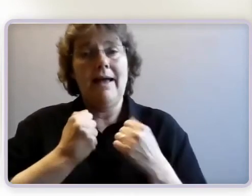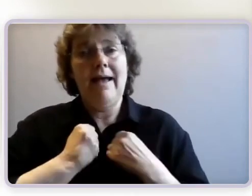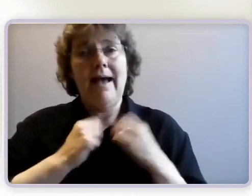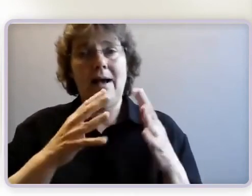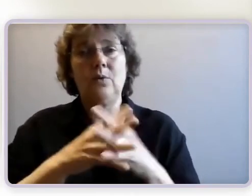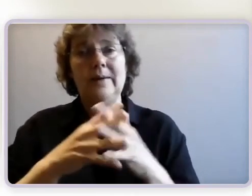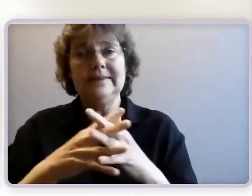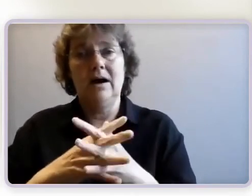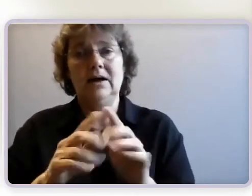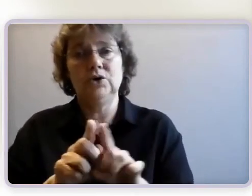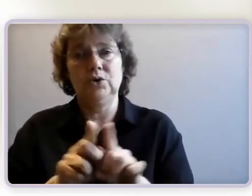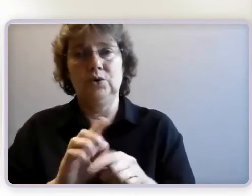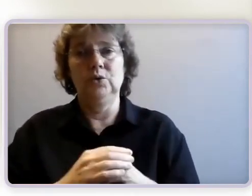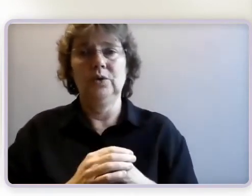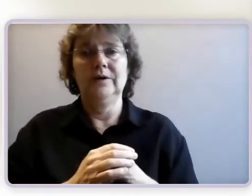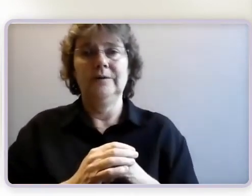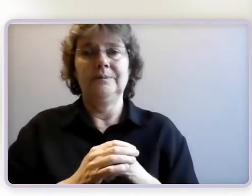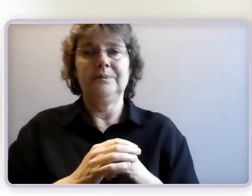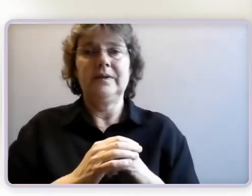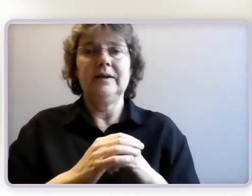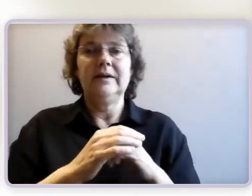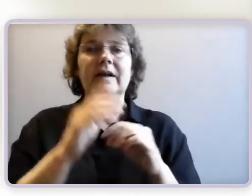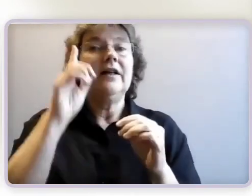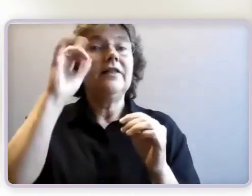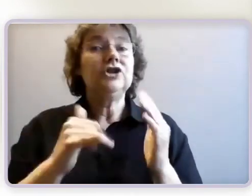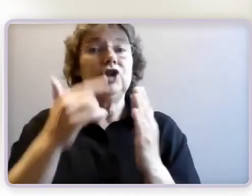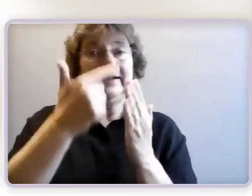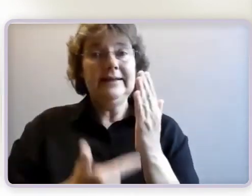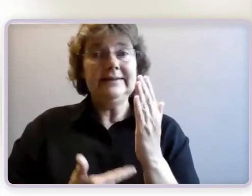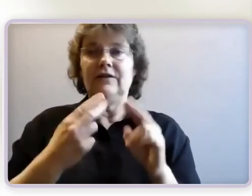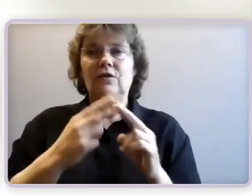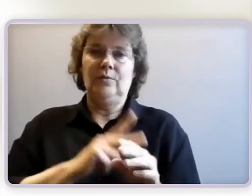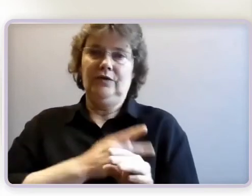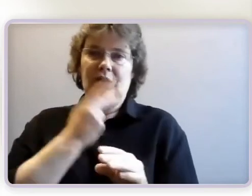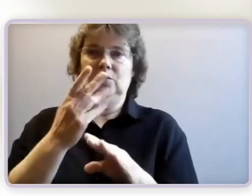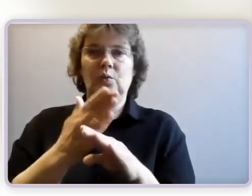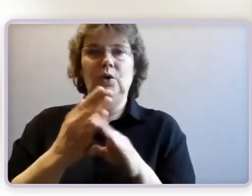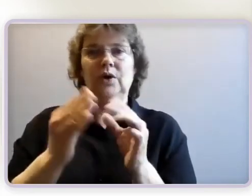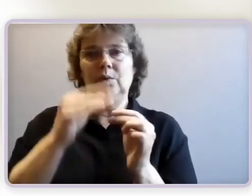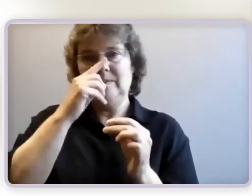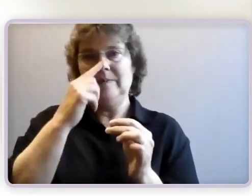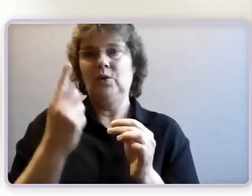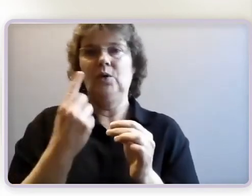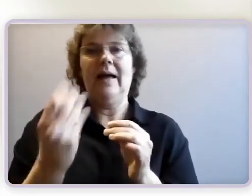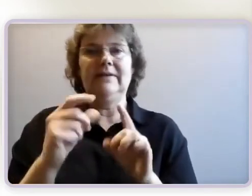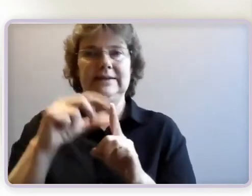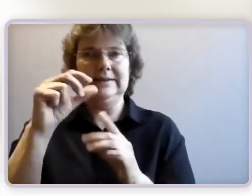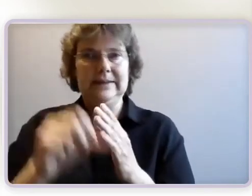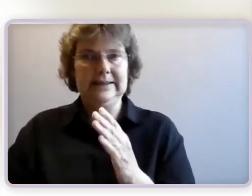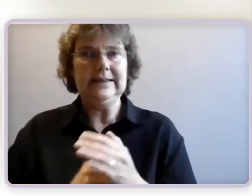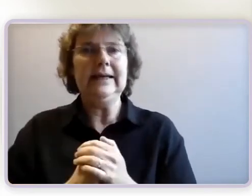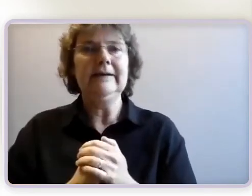is for professionals who are working with people with a disability, and it can be used to at any stage